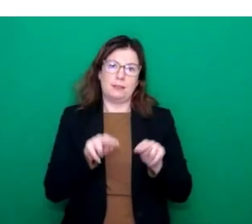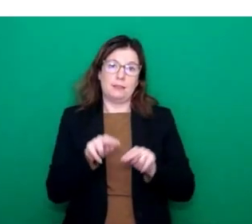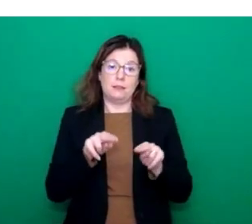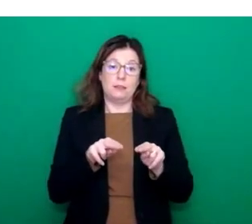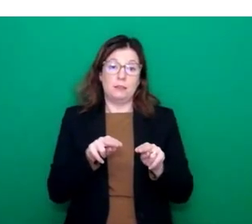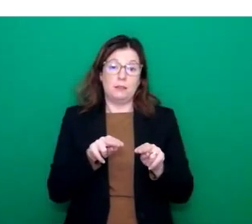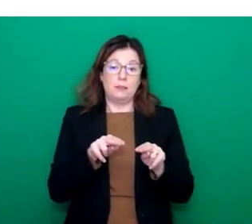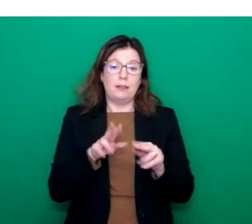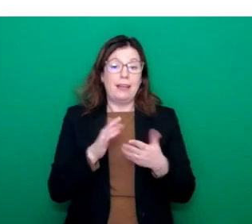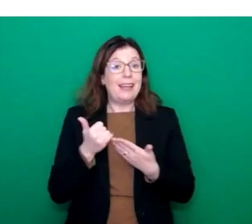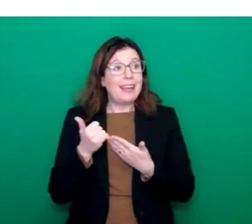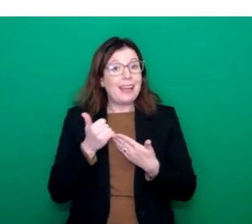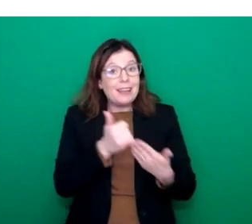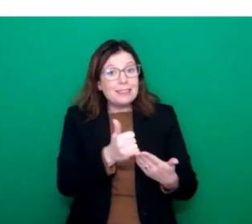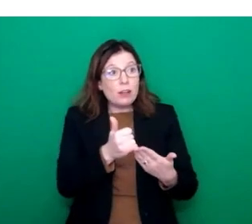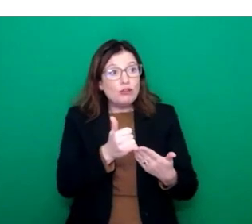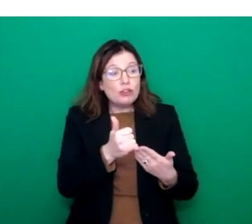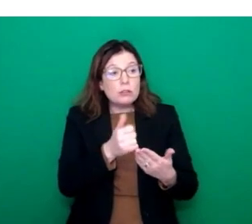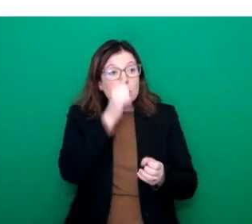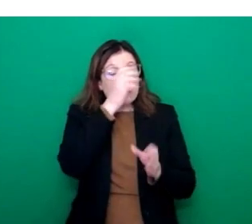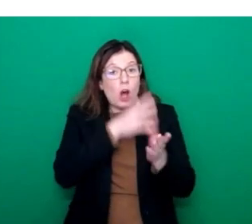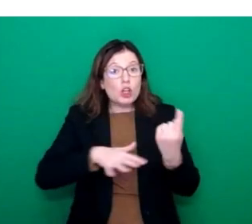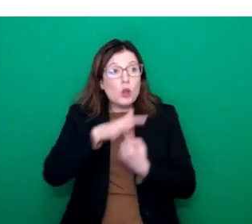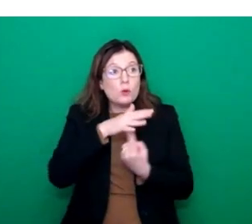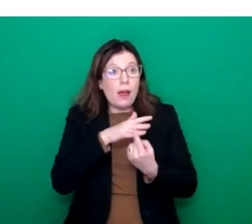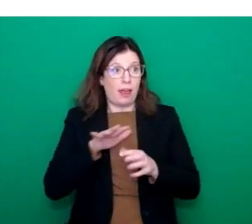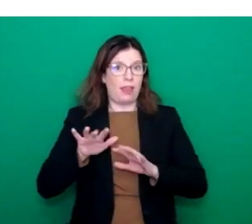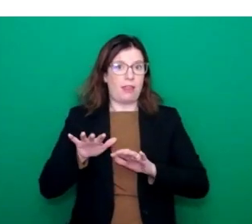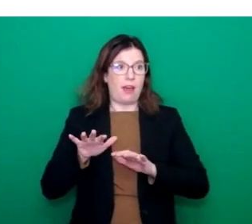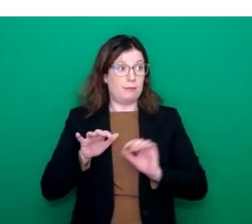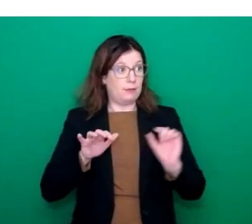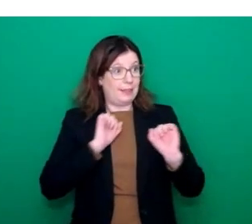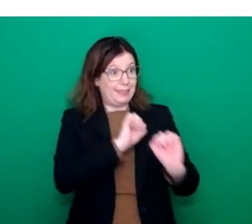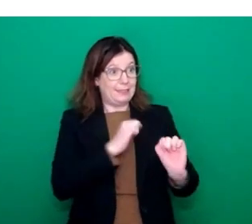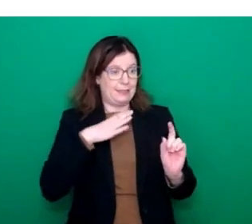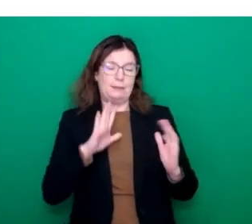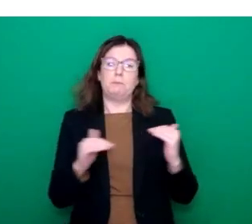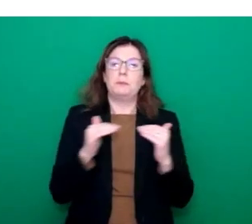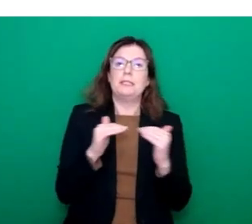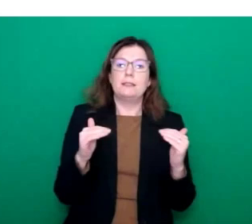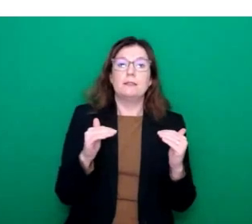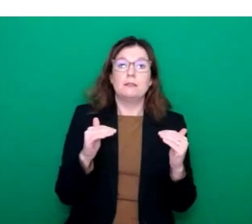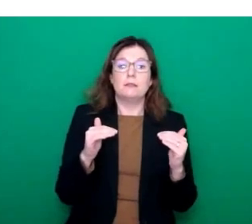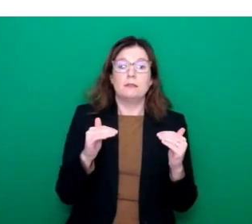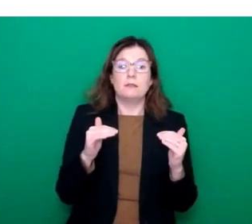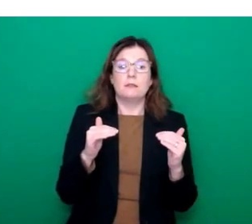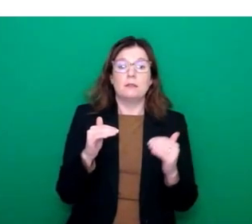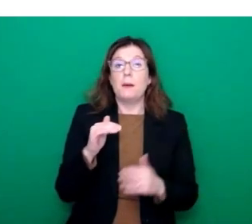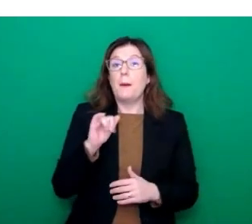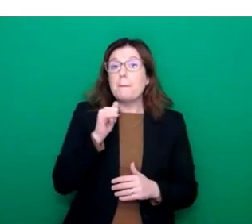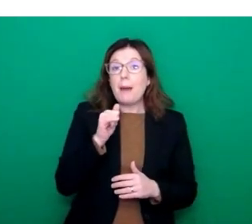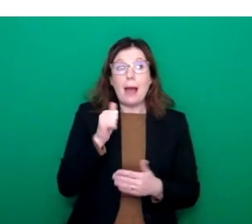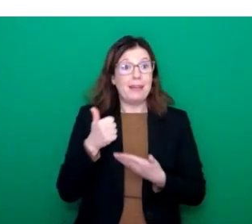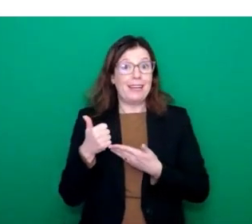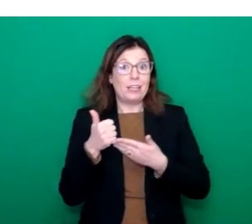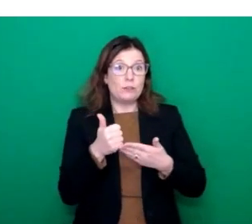psychosocial interventions are available that meet the level of need. And at some point, they may become psychological interventions